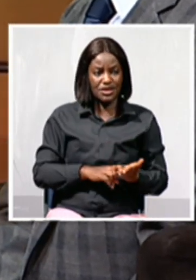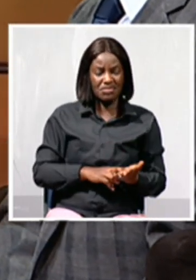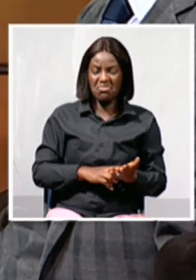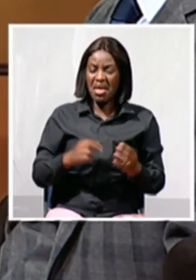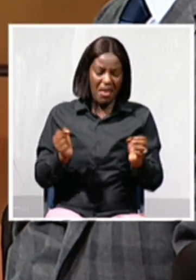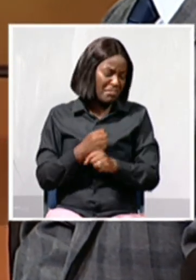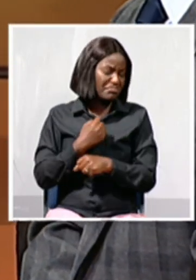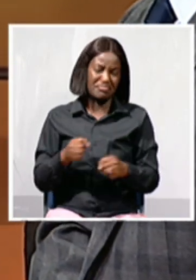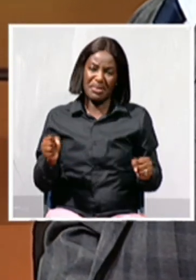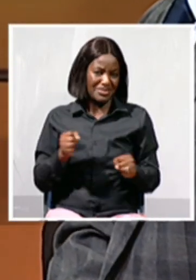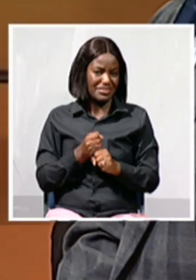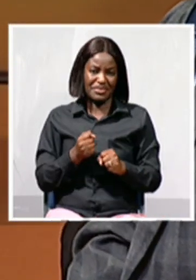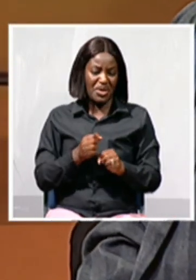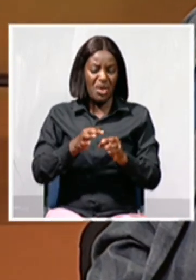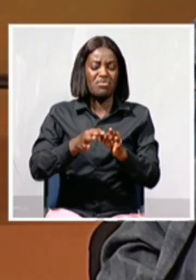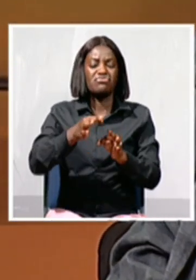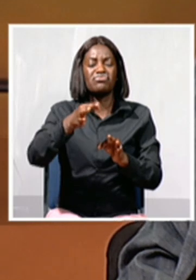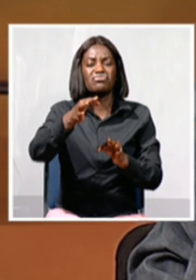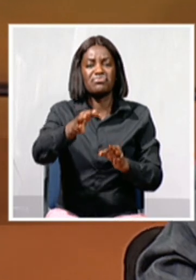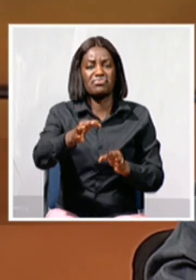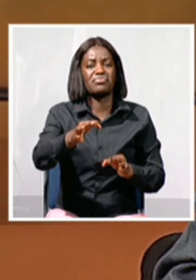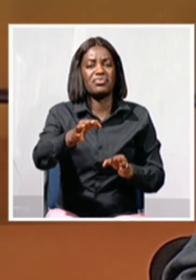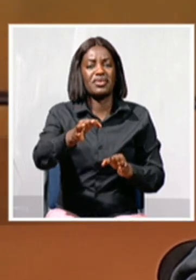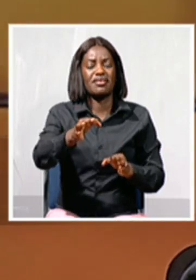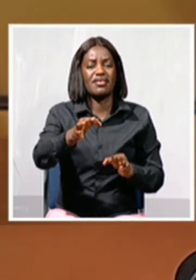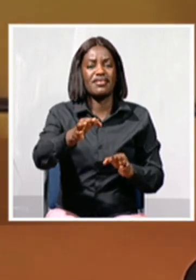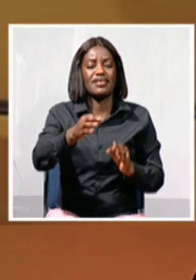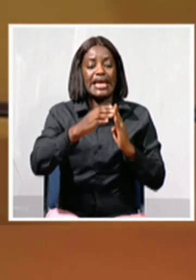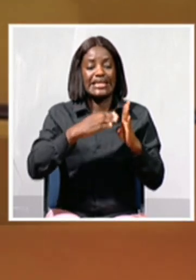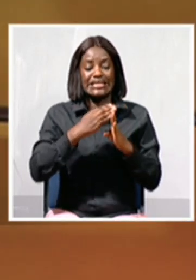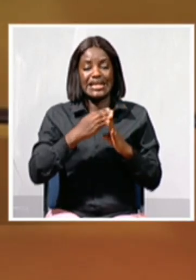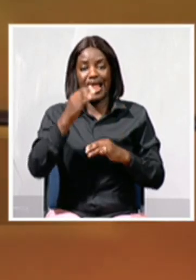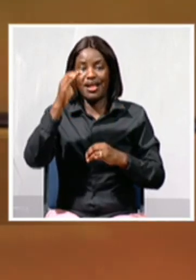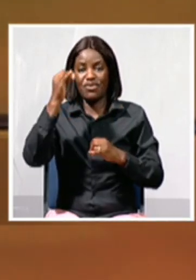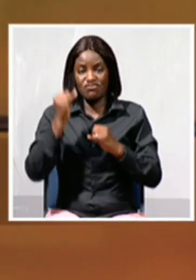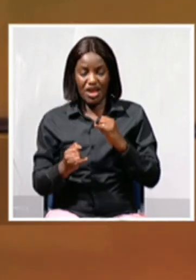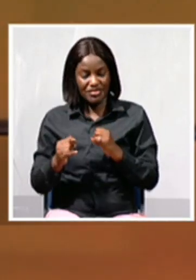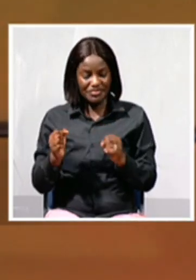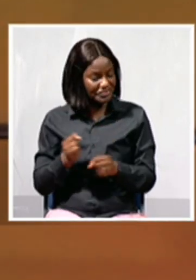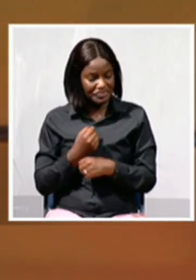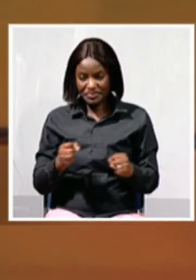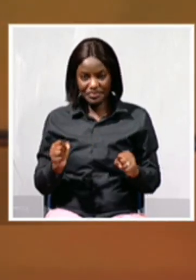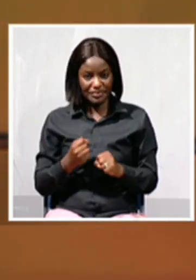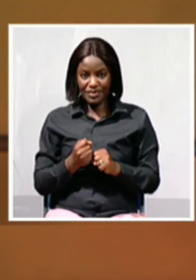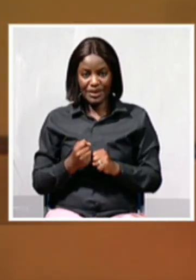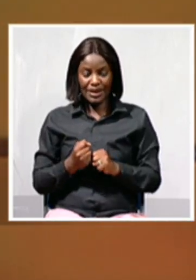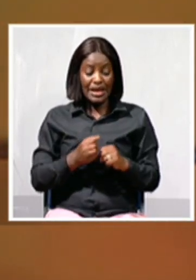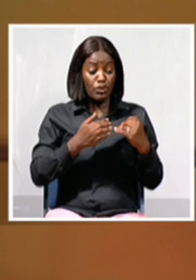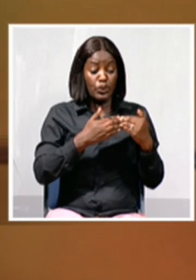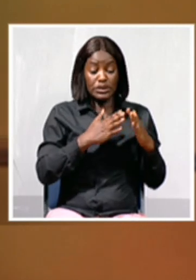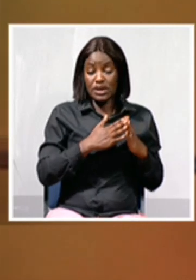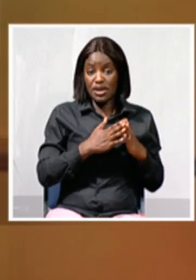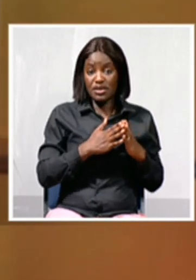we also need to comply. And we have also made it very clear when we, at the beginning until the end, we